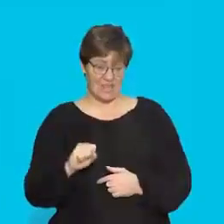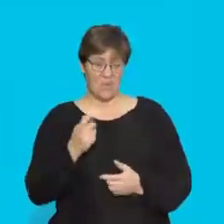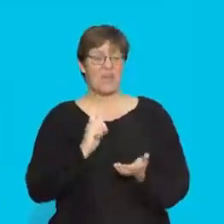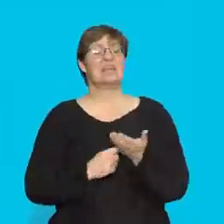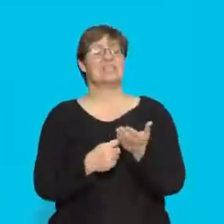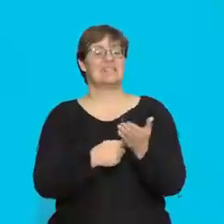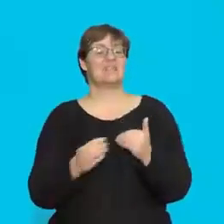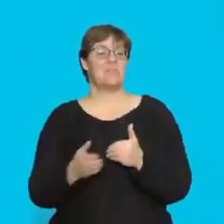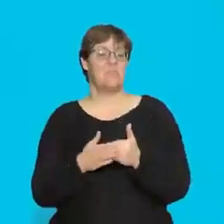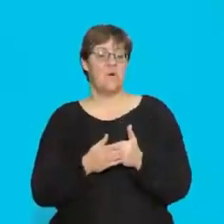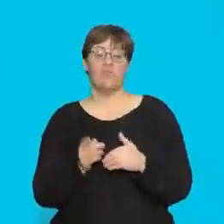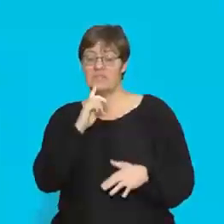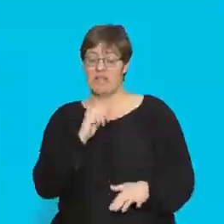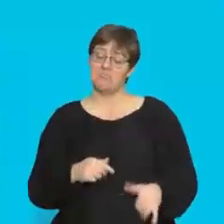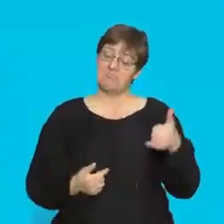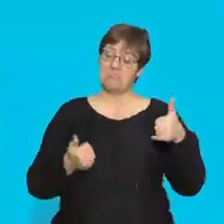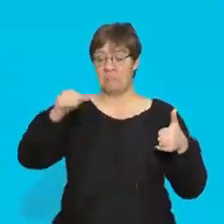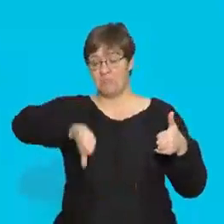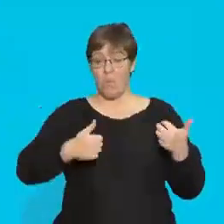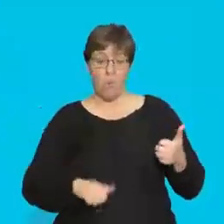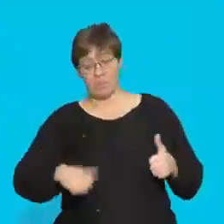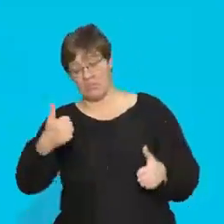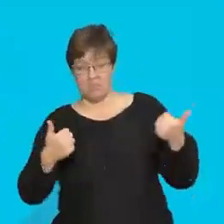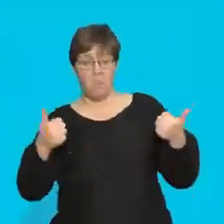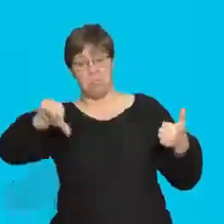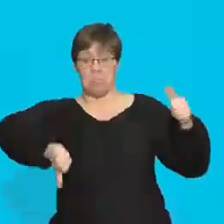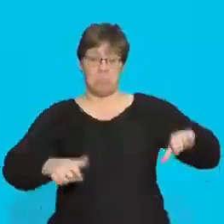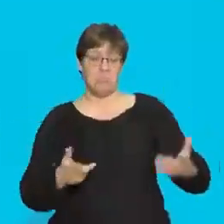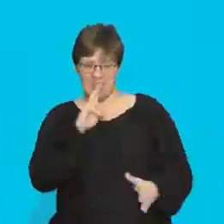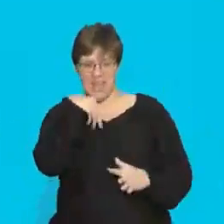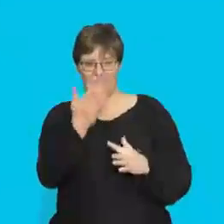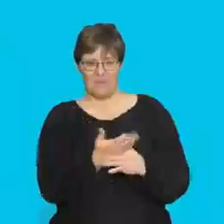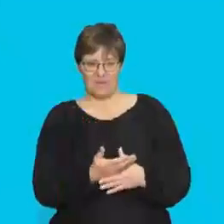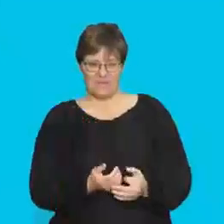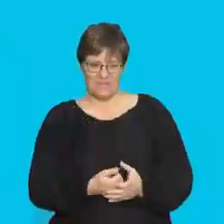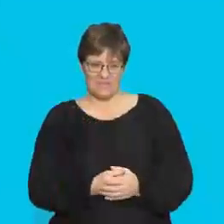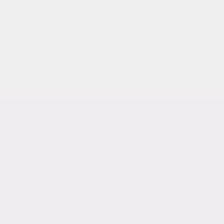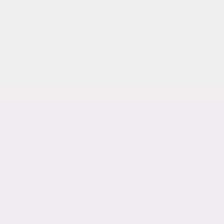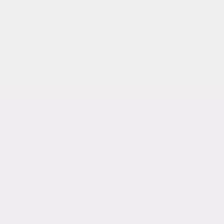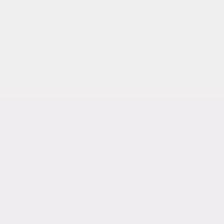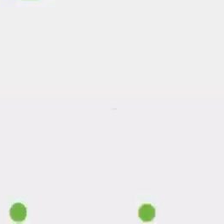also talk about and see whether they're thumbs up or thumbs down. See you after the break.